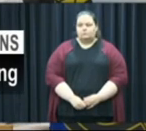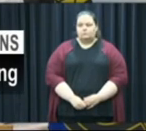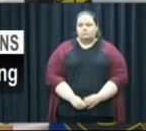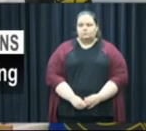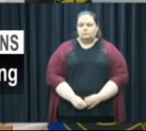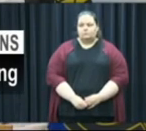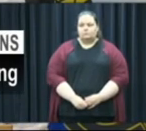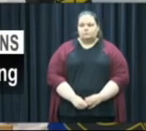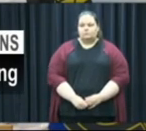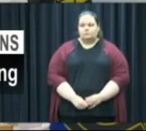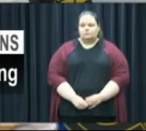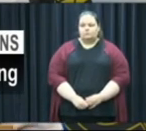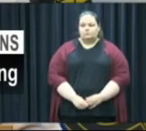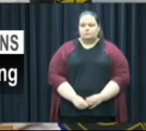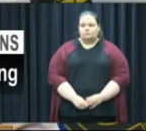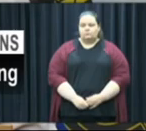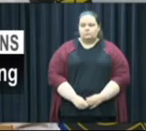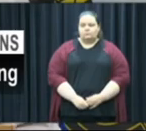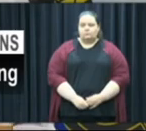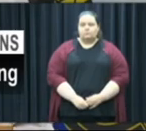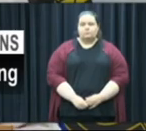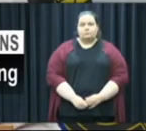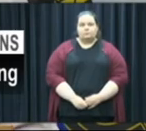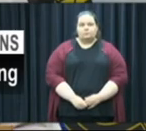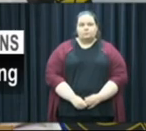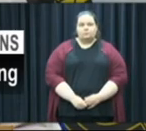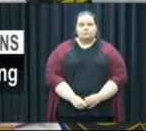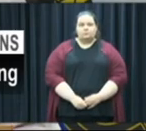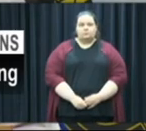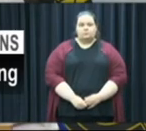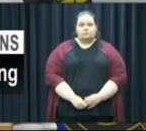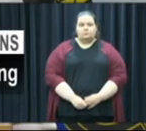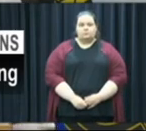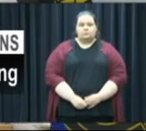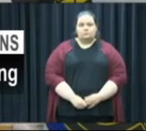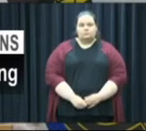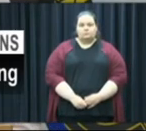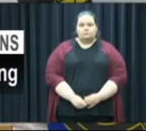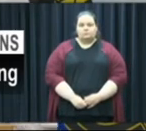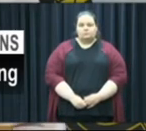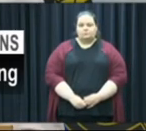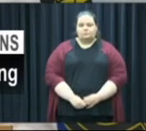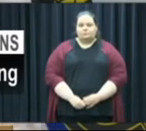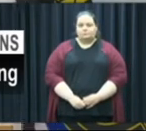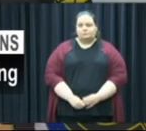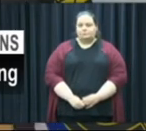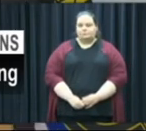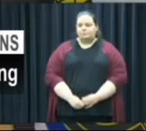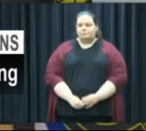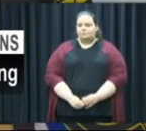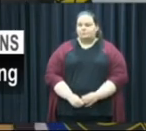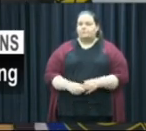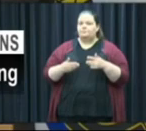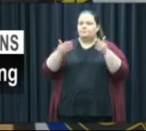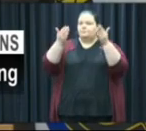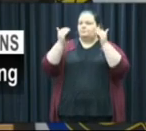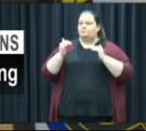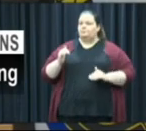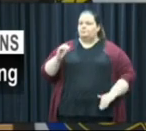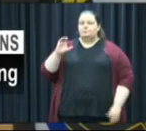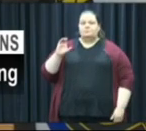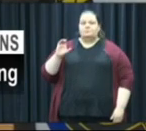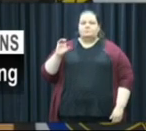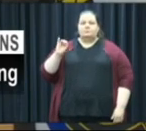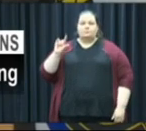quelque chose qui est dans les pouvoirs que nous, on peut faire ici à la province. Merci, M. Wacomo. Silas Brown,